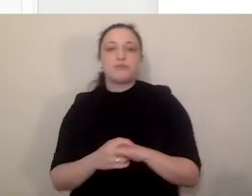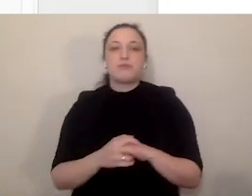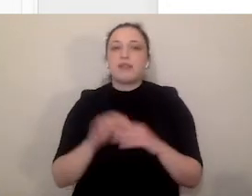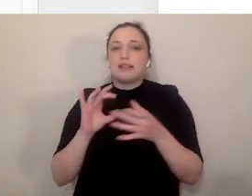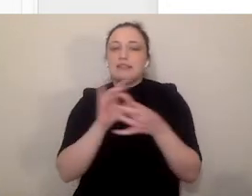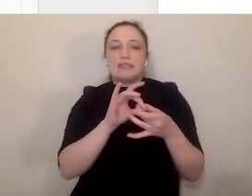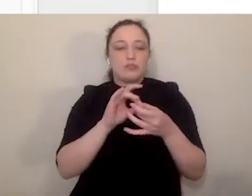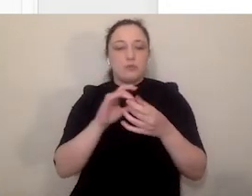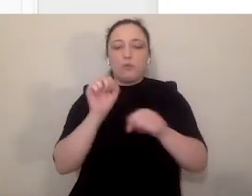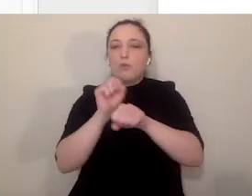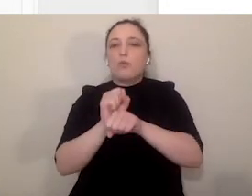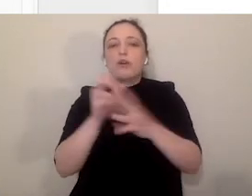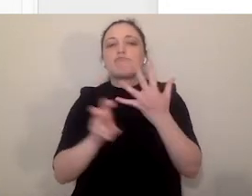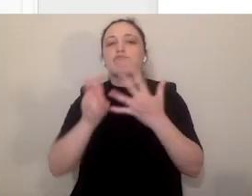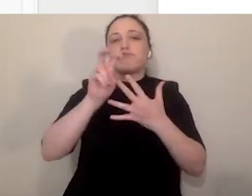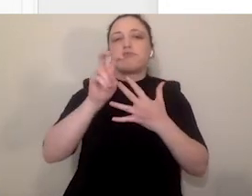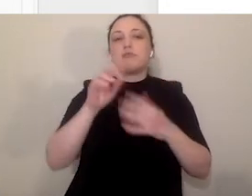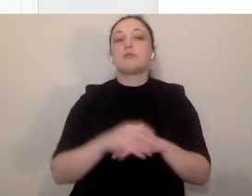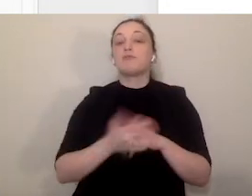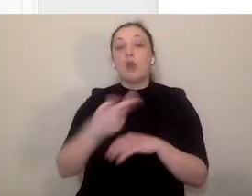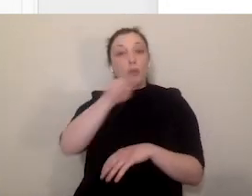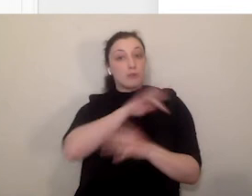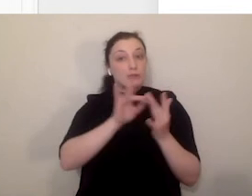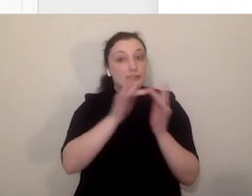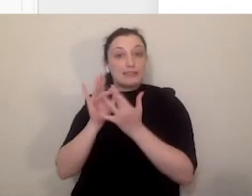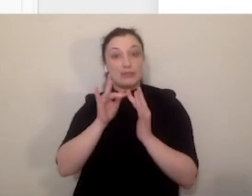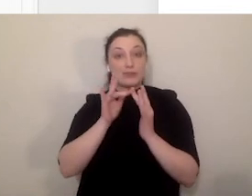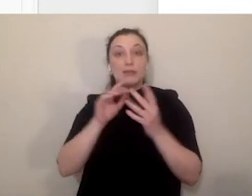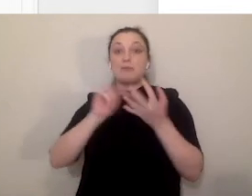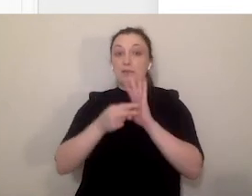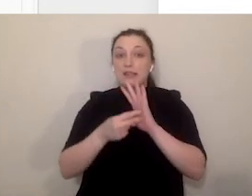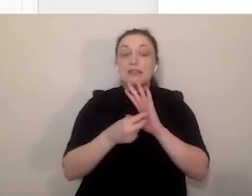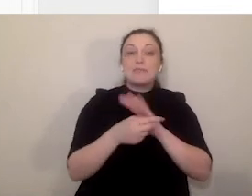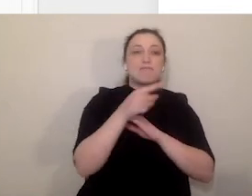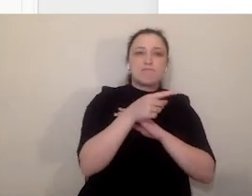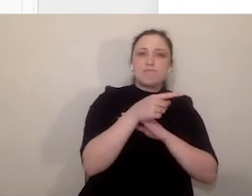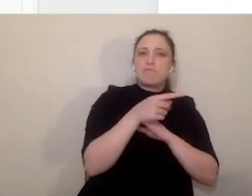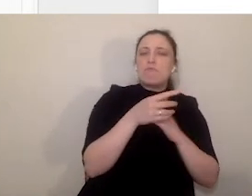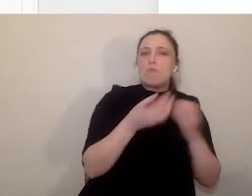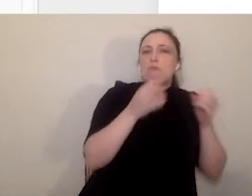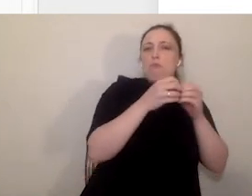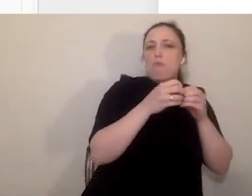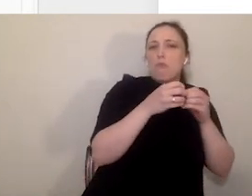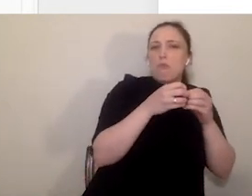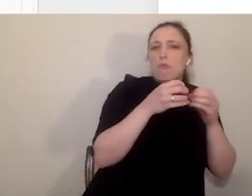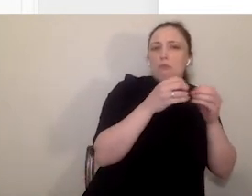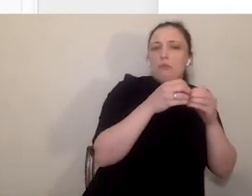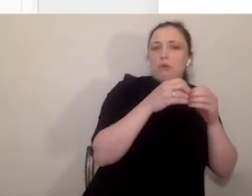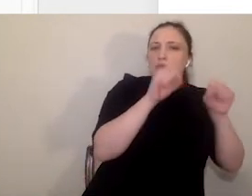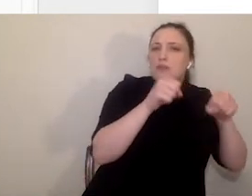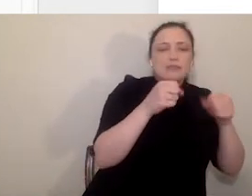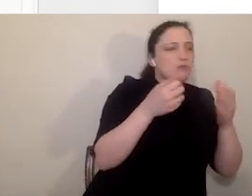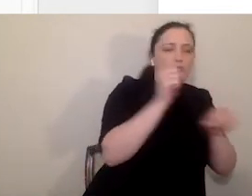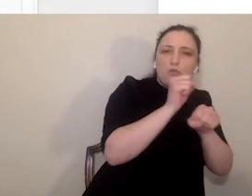is more likely to lead to employment in the context of an SME than in the context of a large employer. So